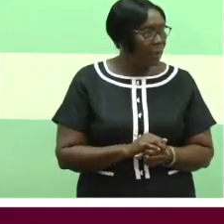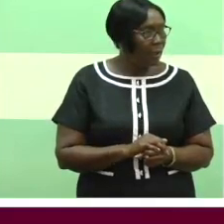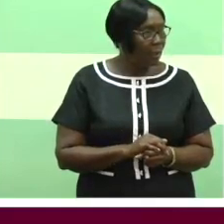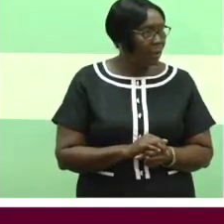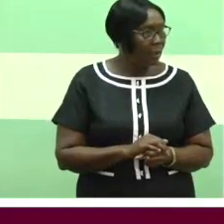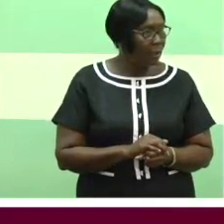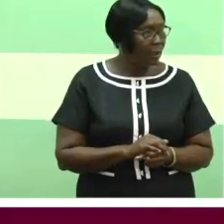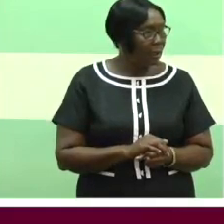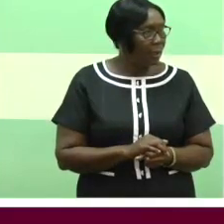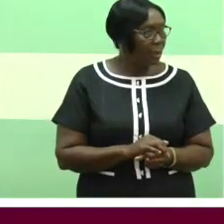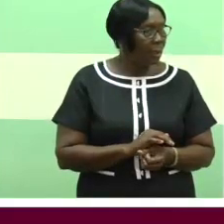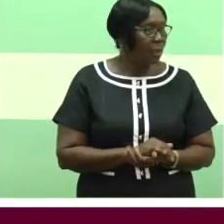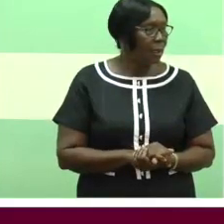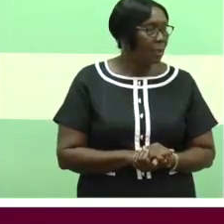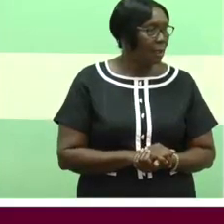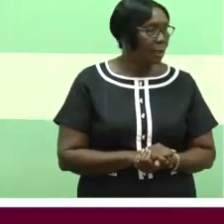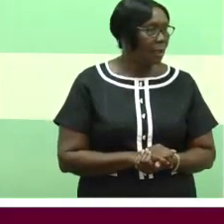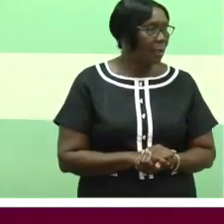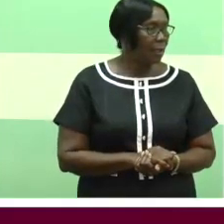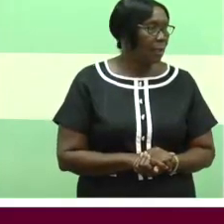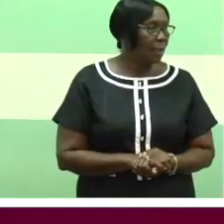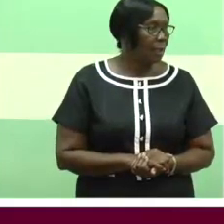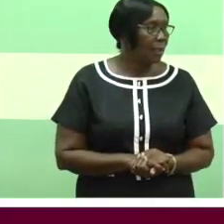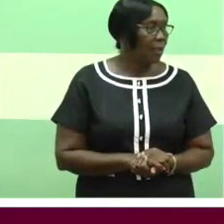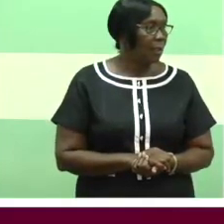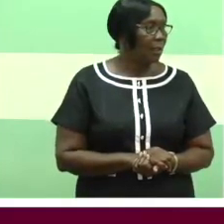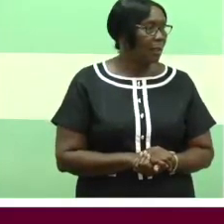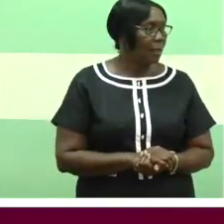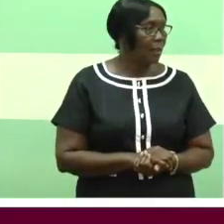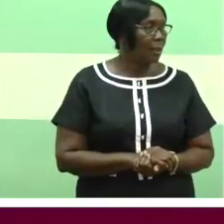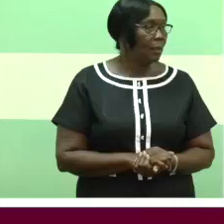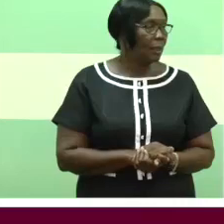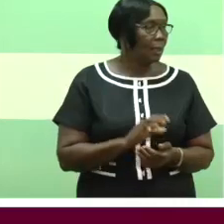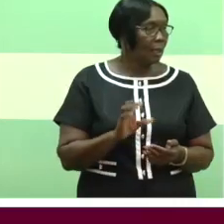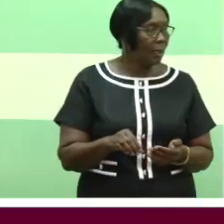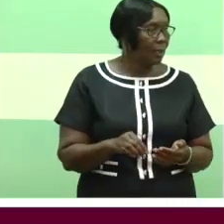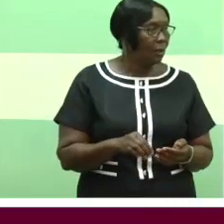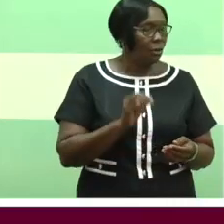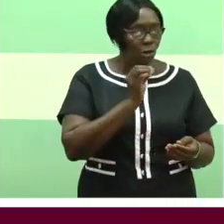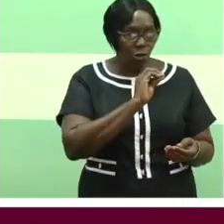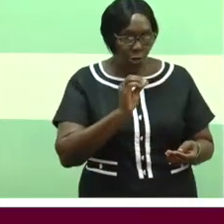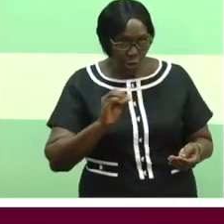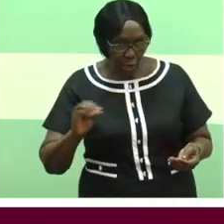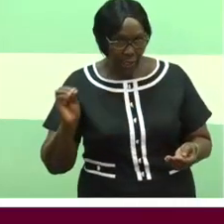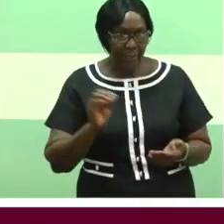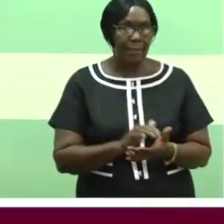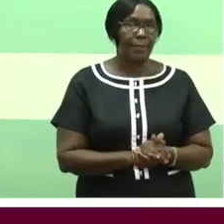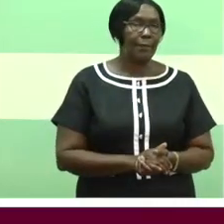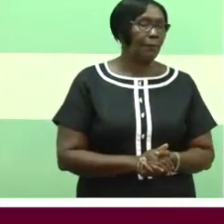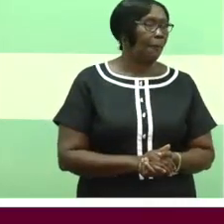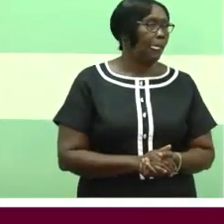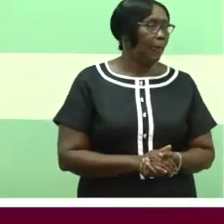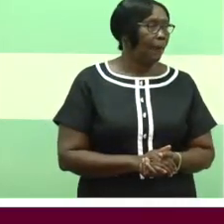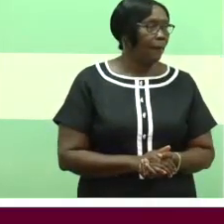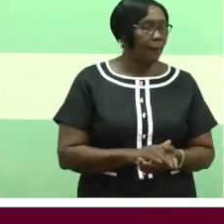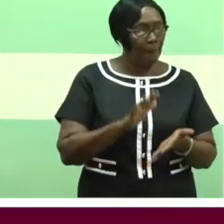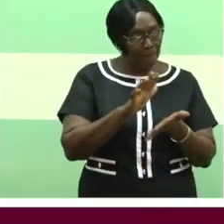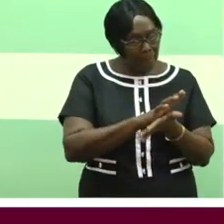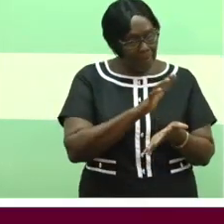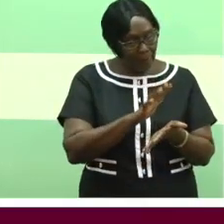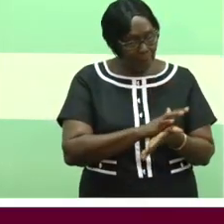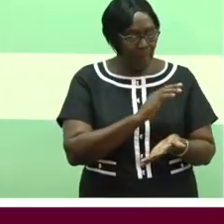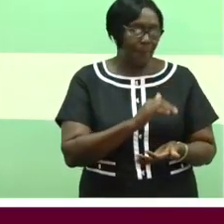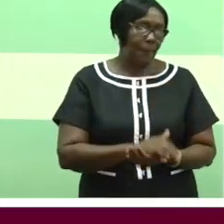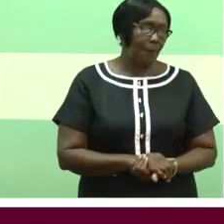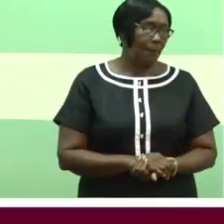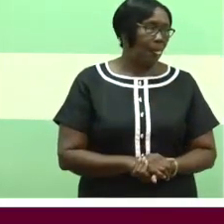it off and laminated. So you may not be able to do that, but if you cannot, you can simply write it on a strip